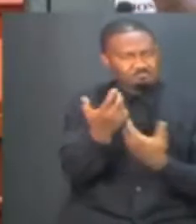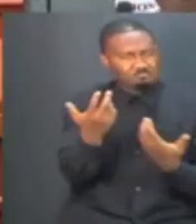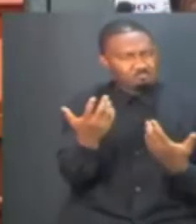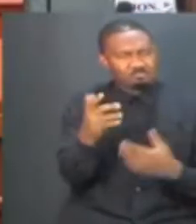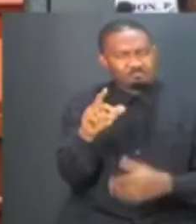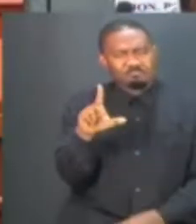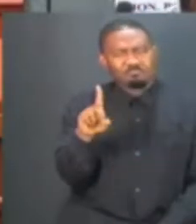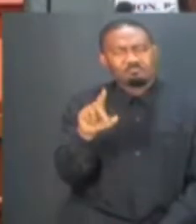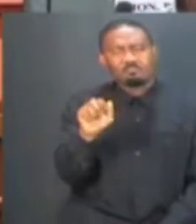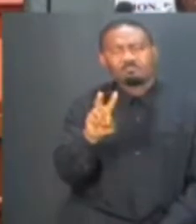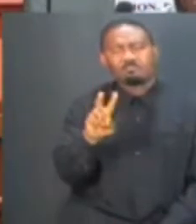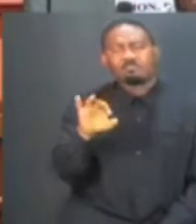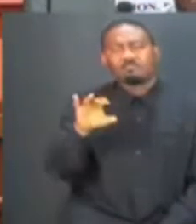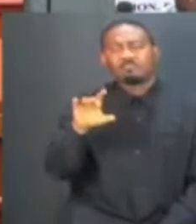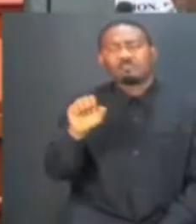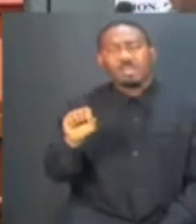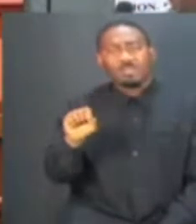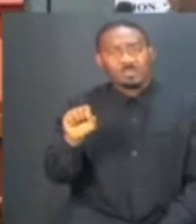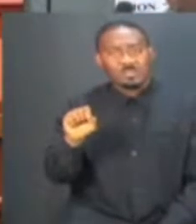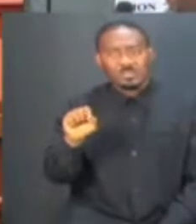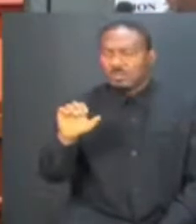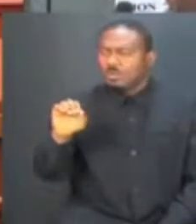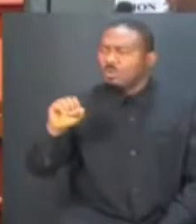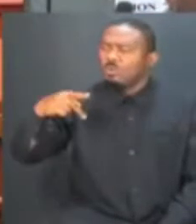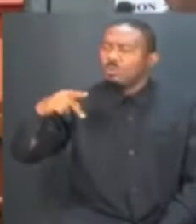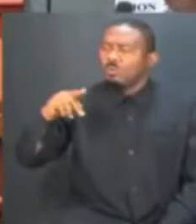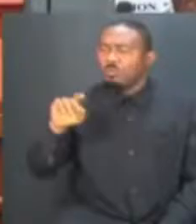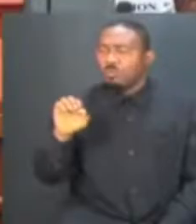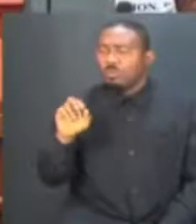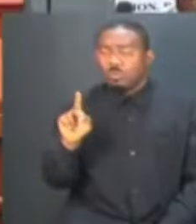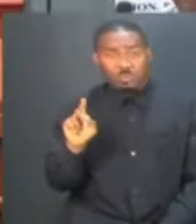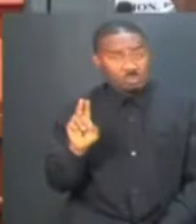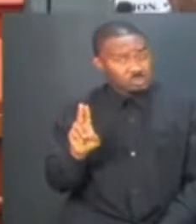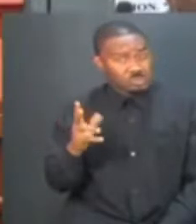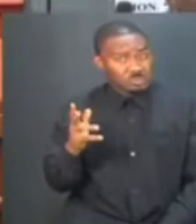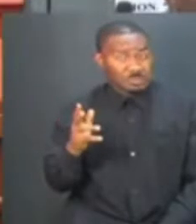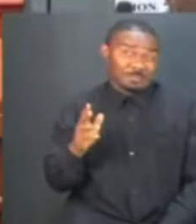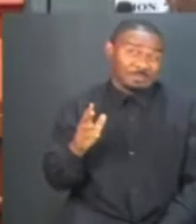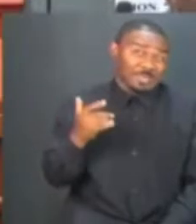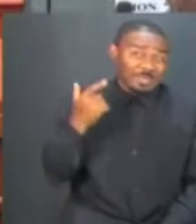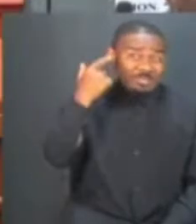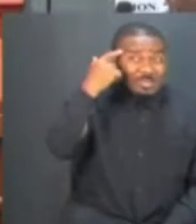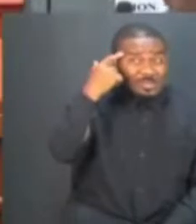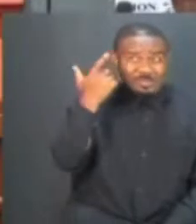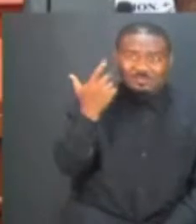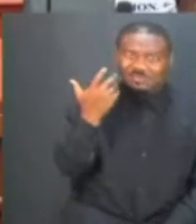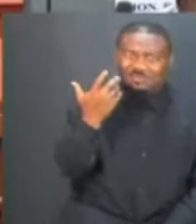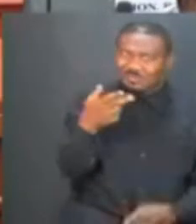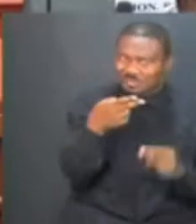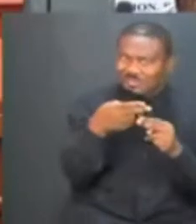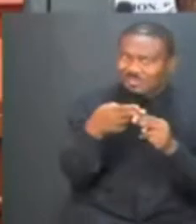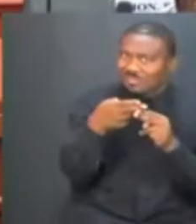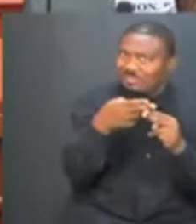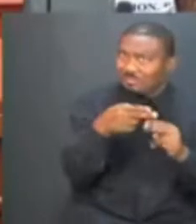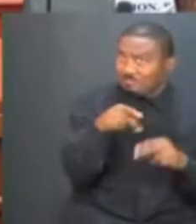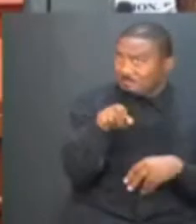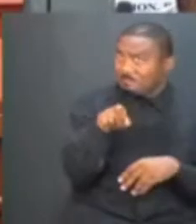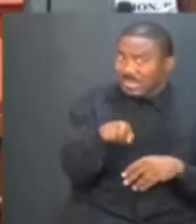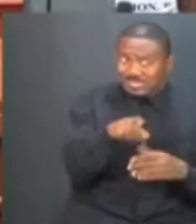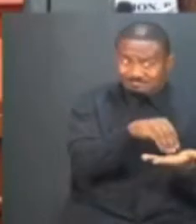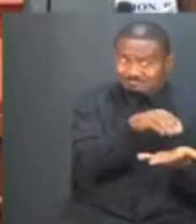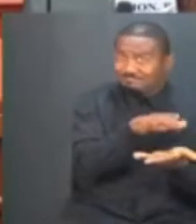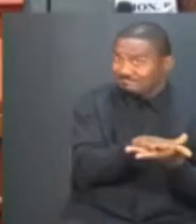that if it will find favor with you, those names could have been